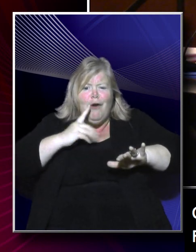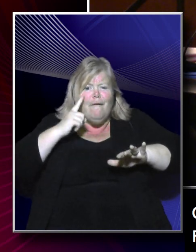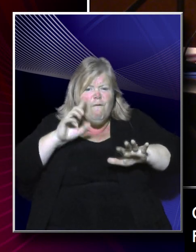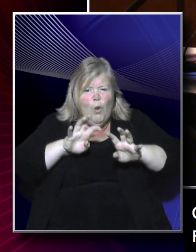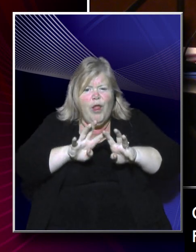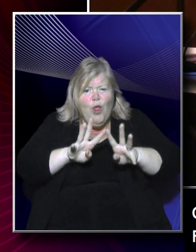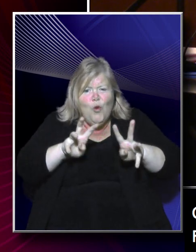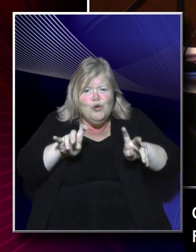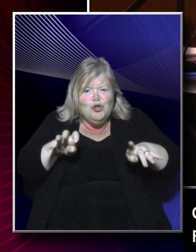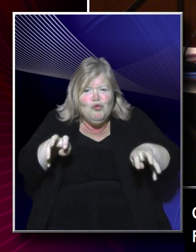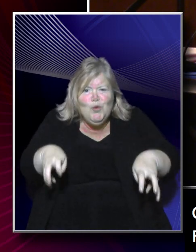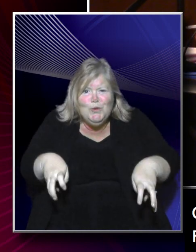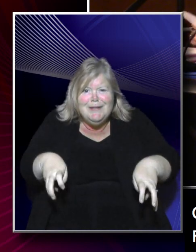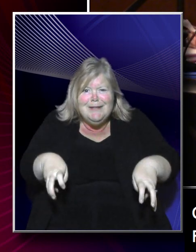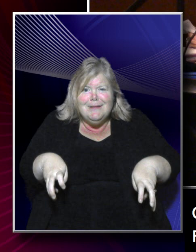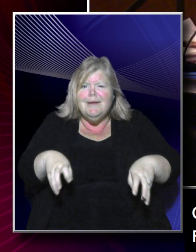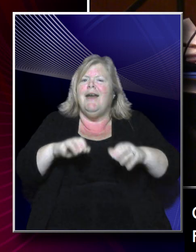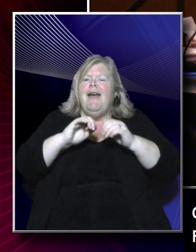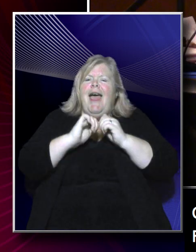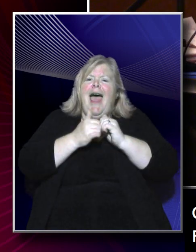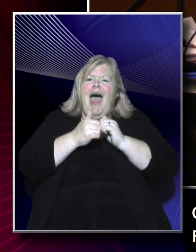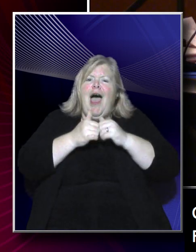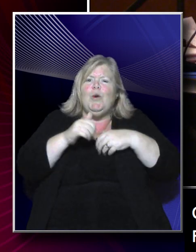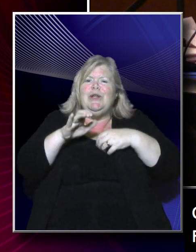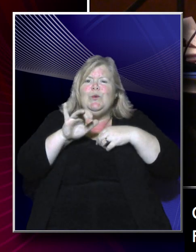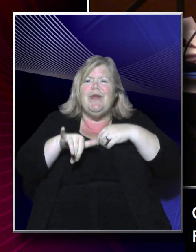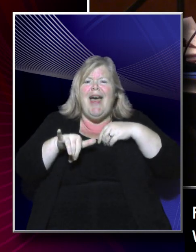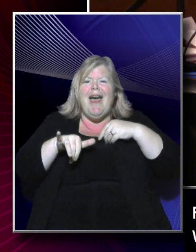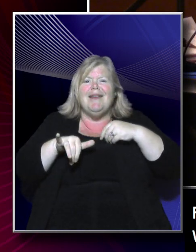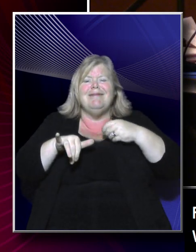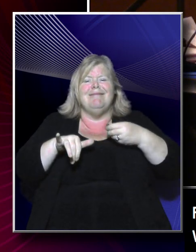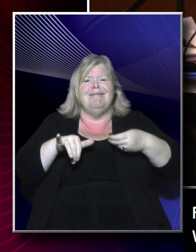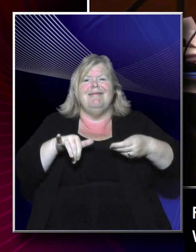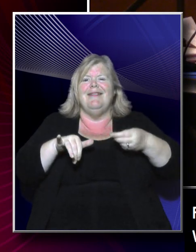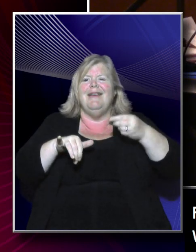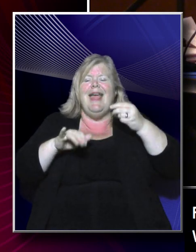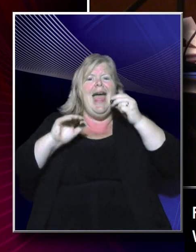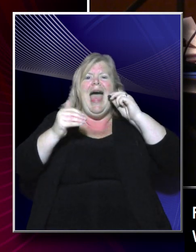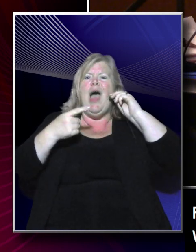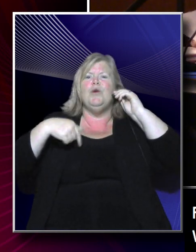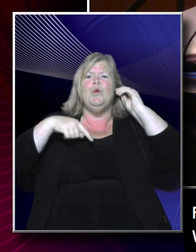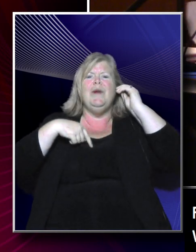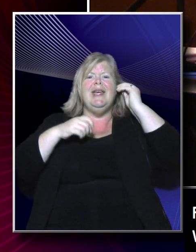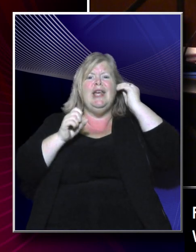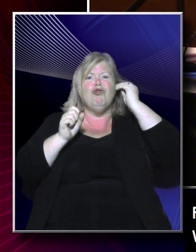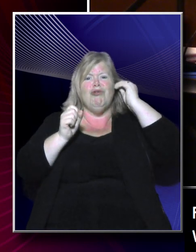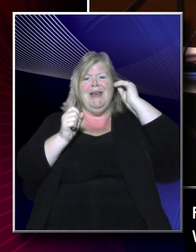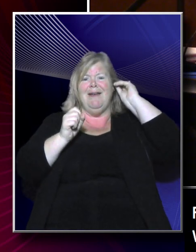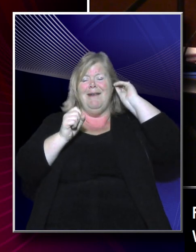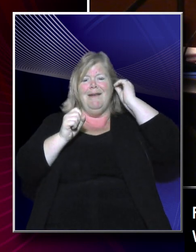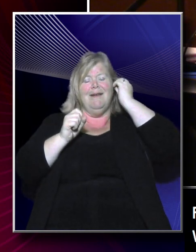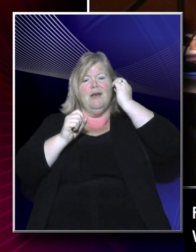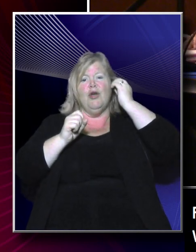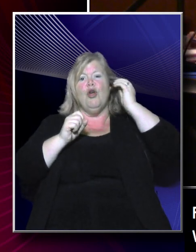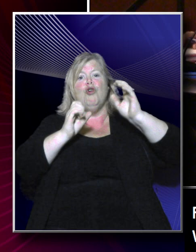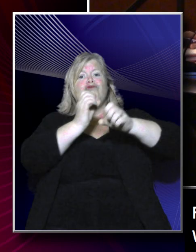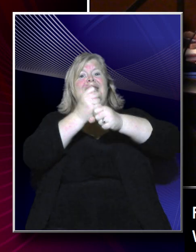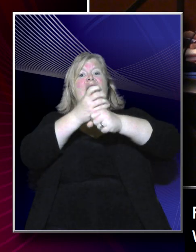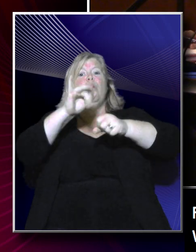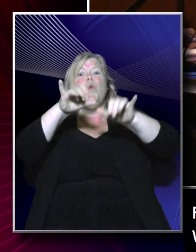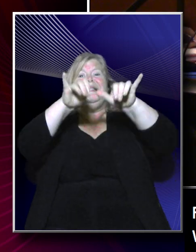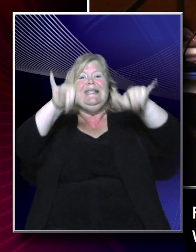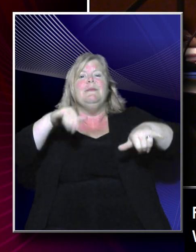tree, how do we do that? How do we create a system that